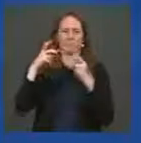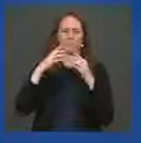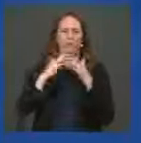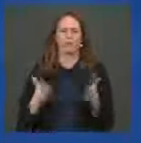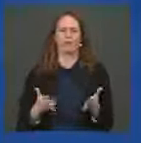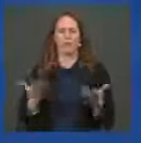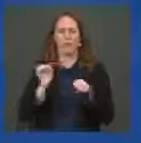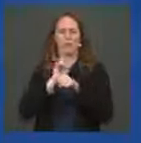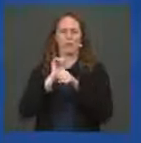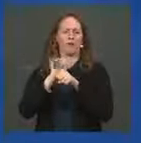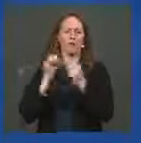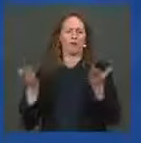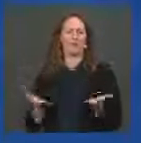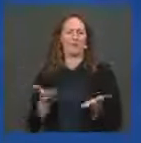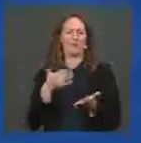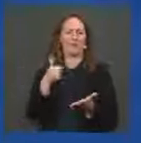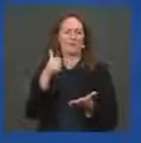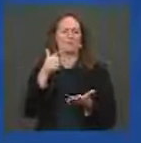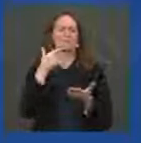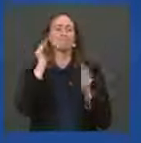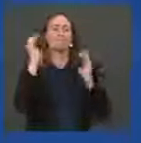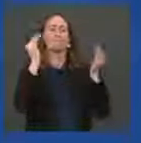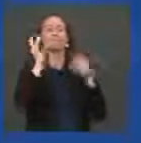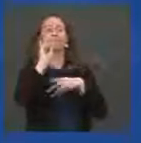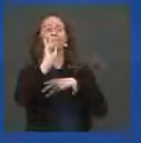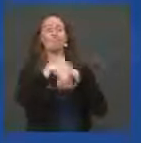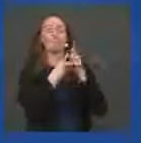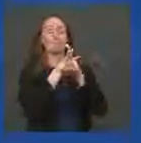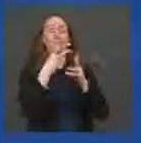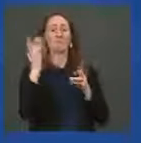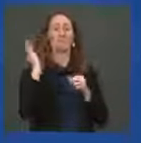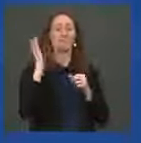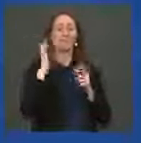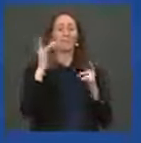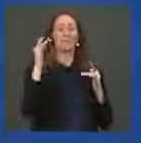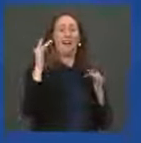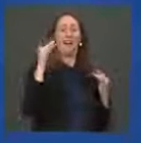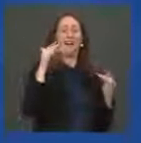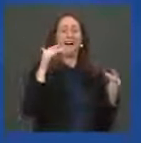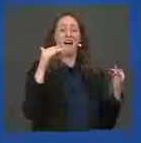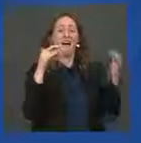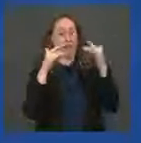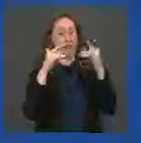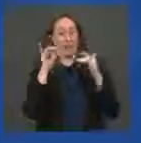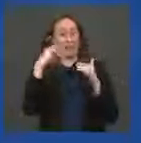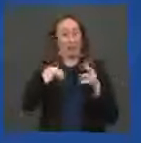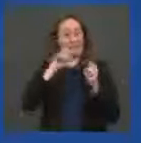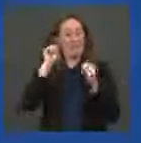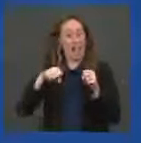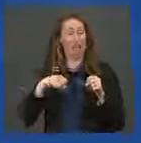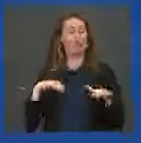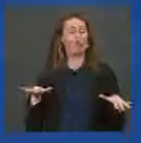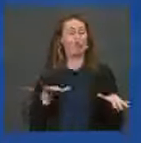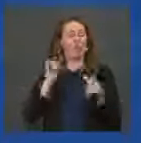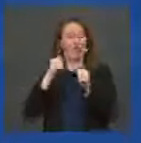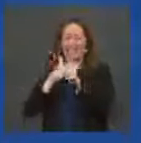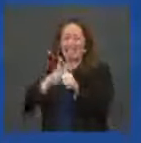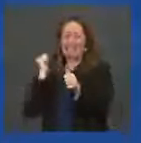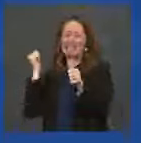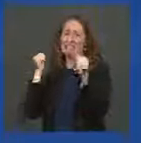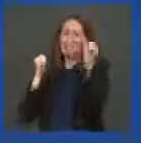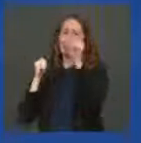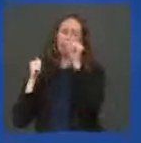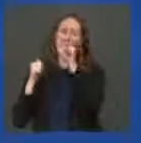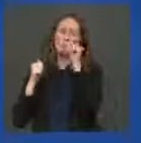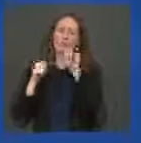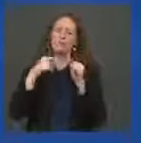of the world is closing in, and we risk losing our edge if we don't step up. In order to be globally competitive, we need